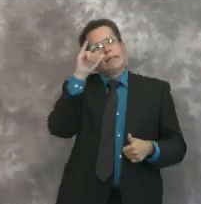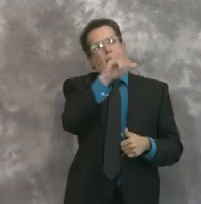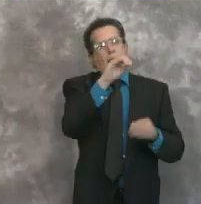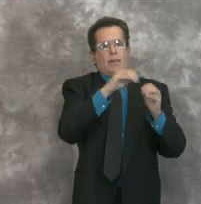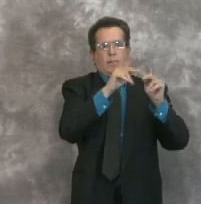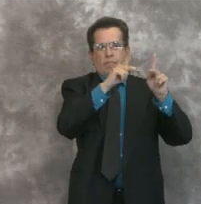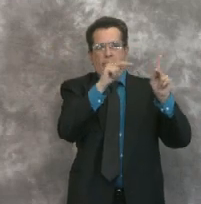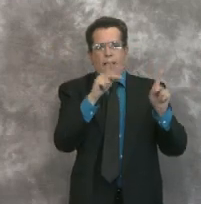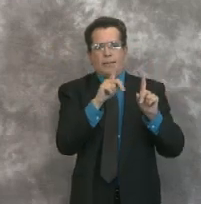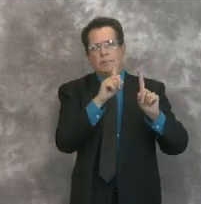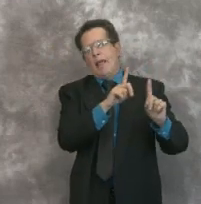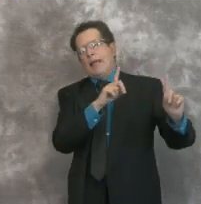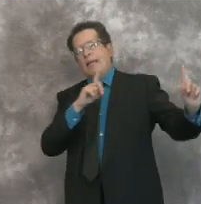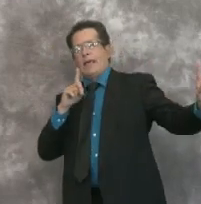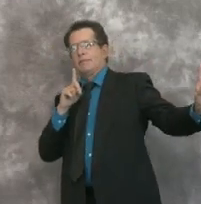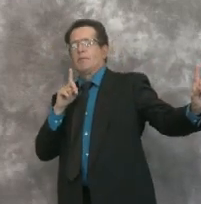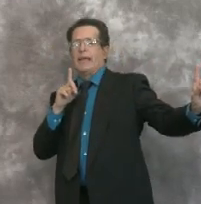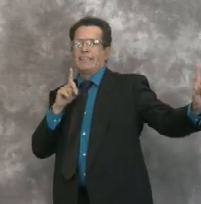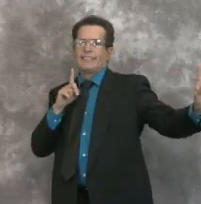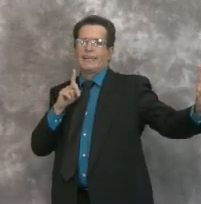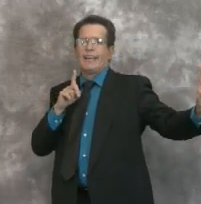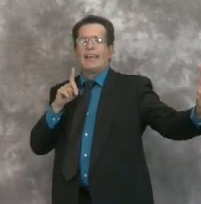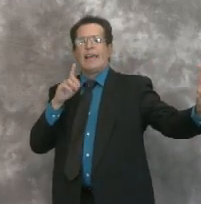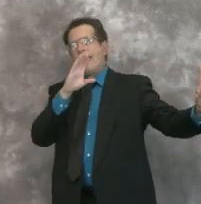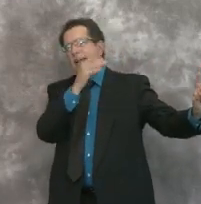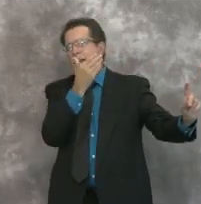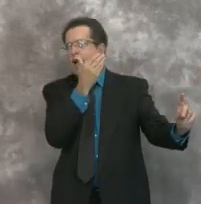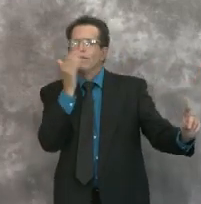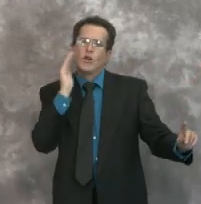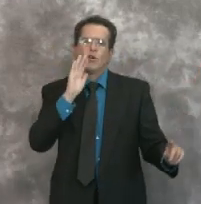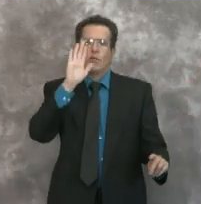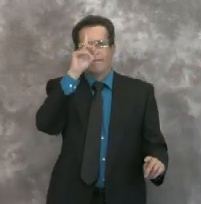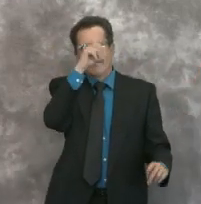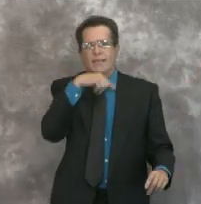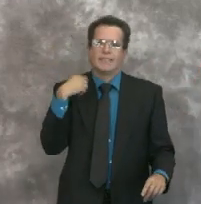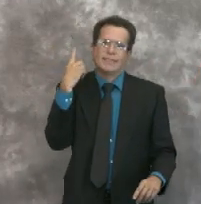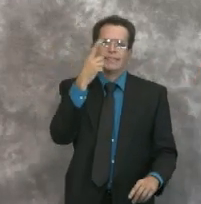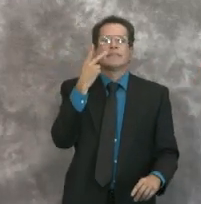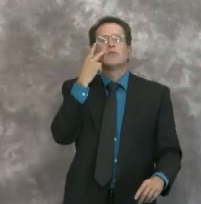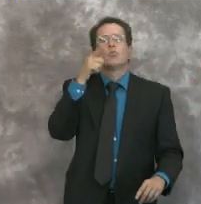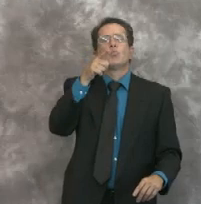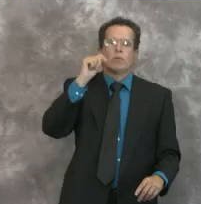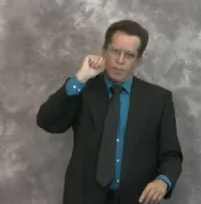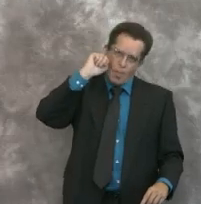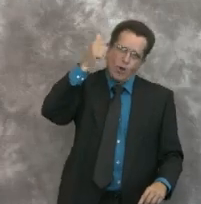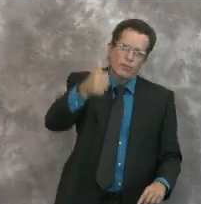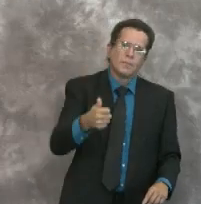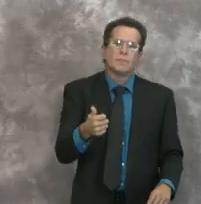maintain space, and cover your face. We'll see you tomorrow.